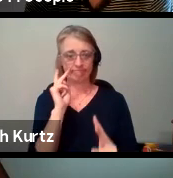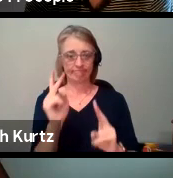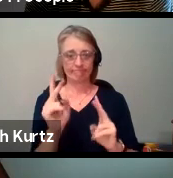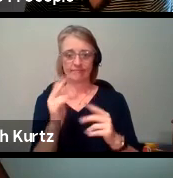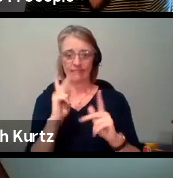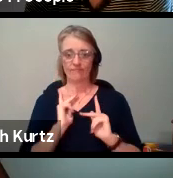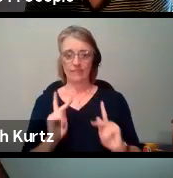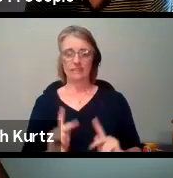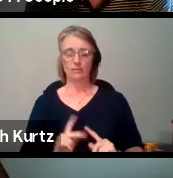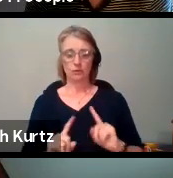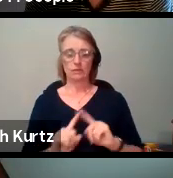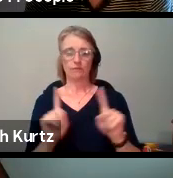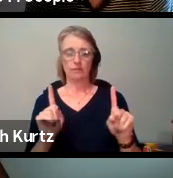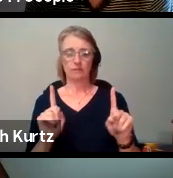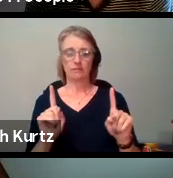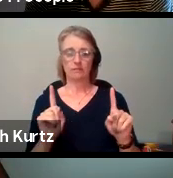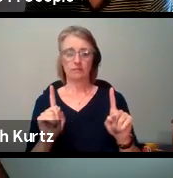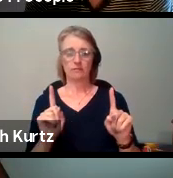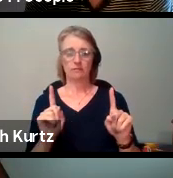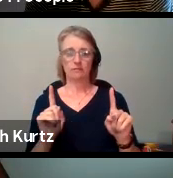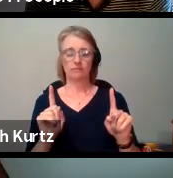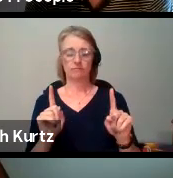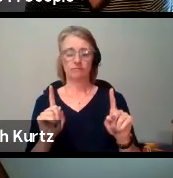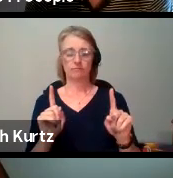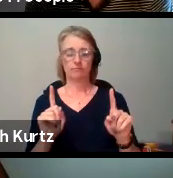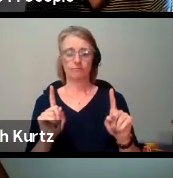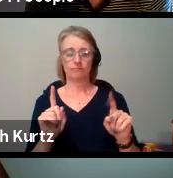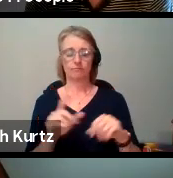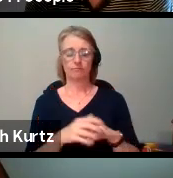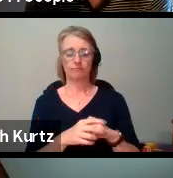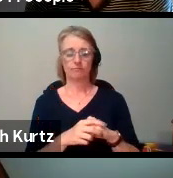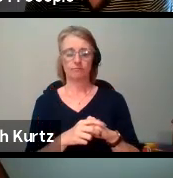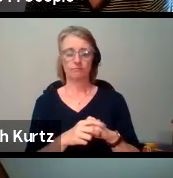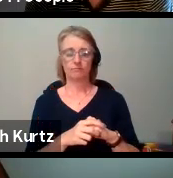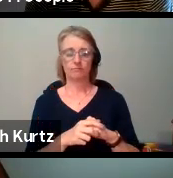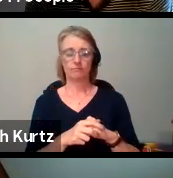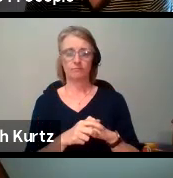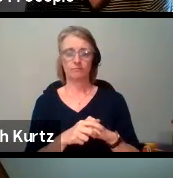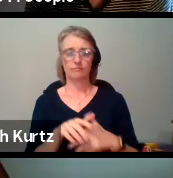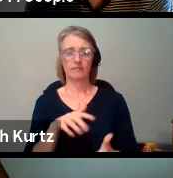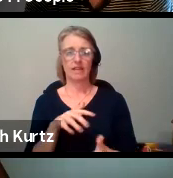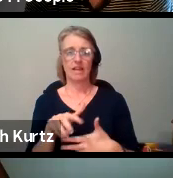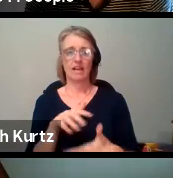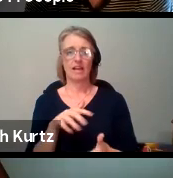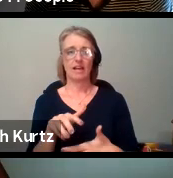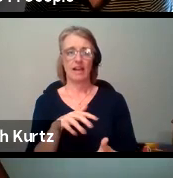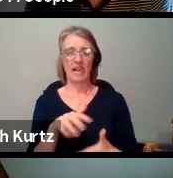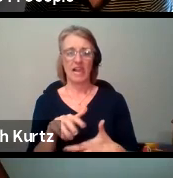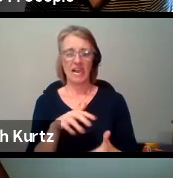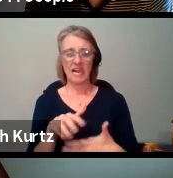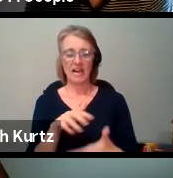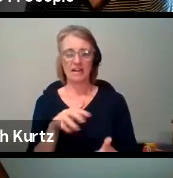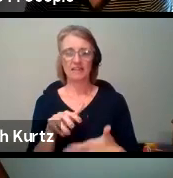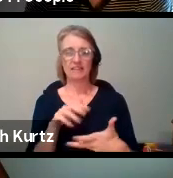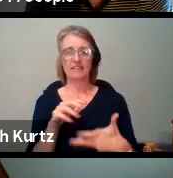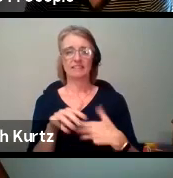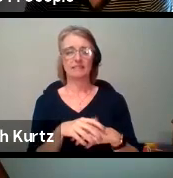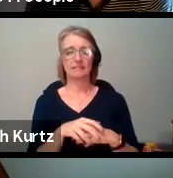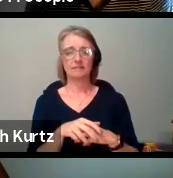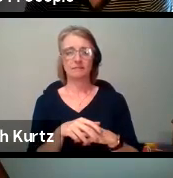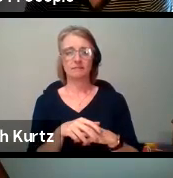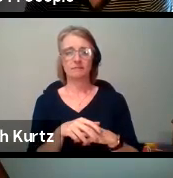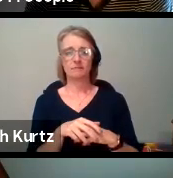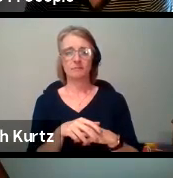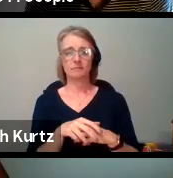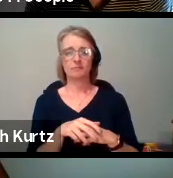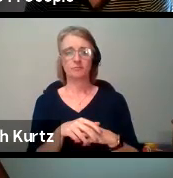difference, except the difference that I read in the papers and I listen to other people tell us makes me different from the other person.